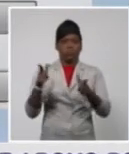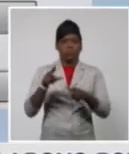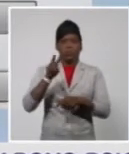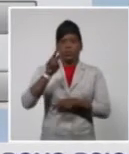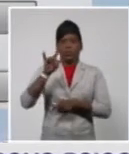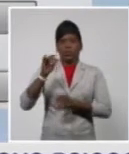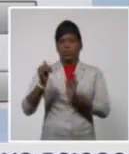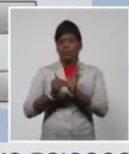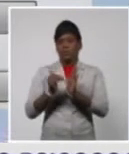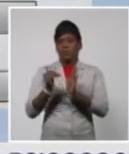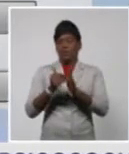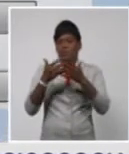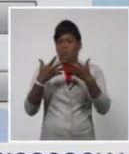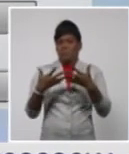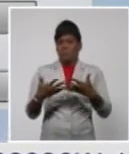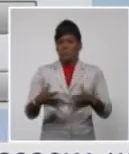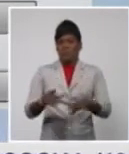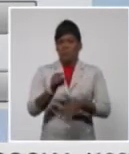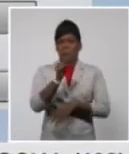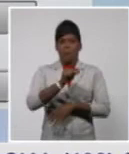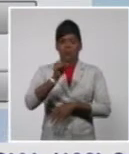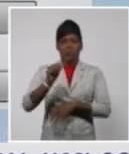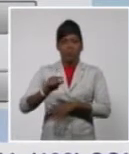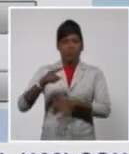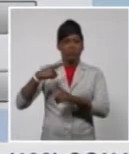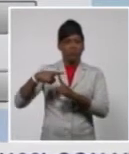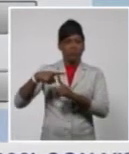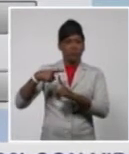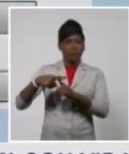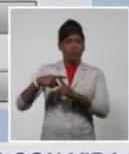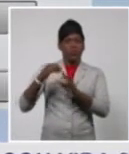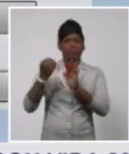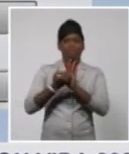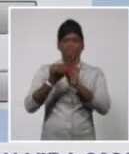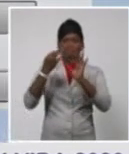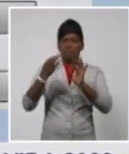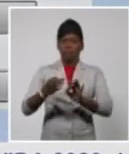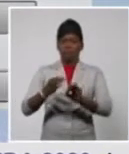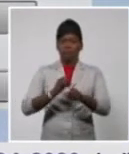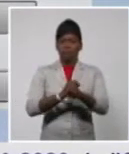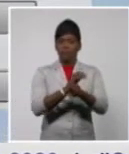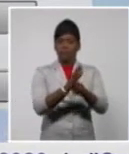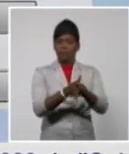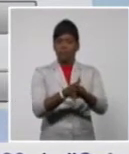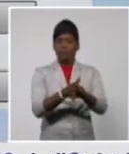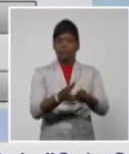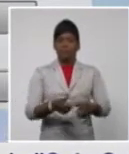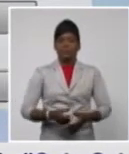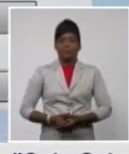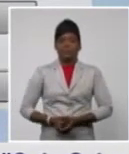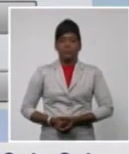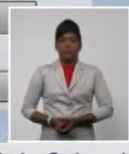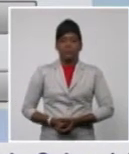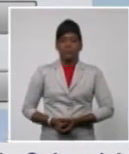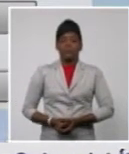3,775 fatalities were reported only yesterday, what brings the death toll to